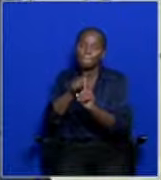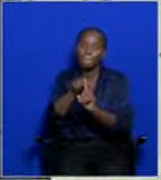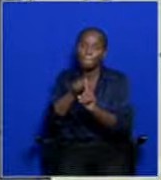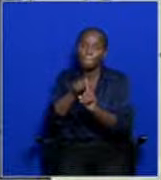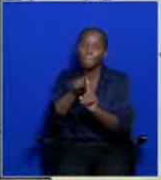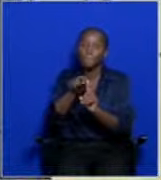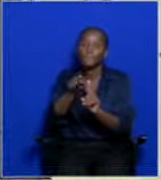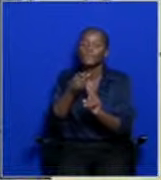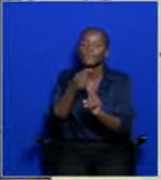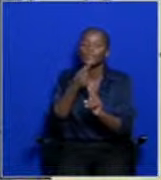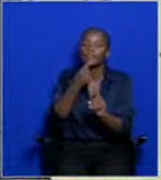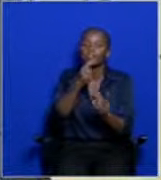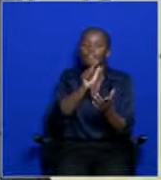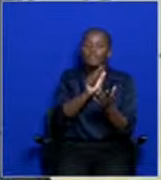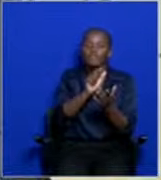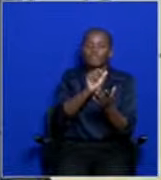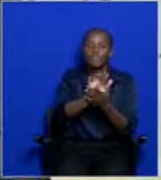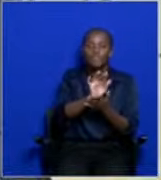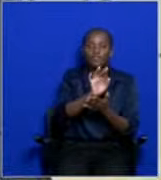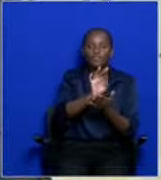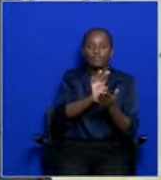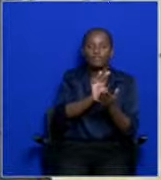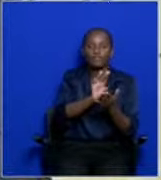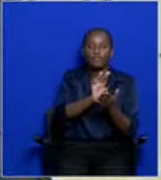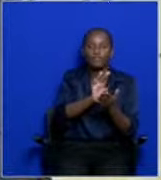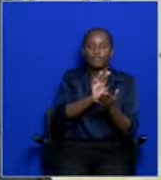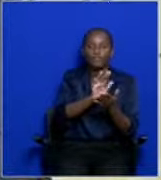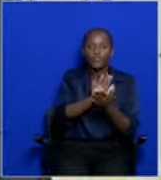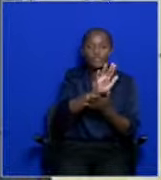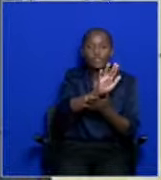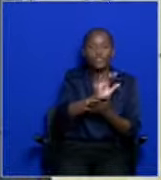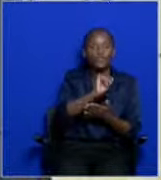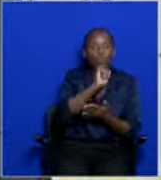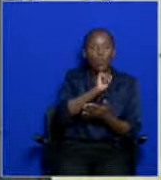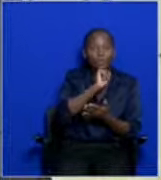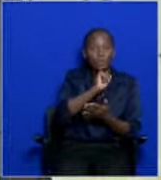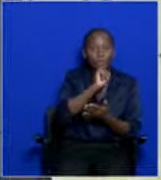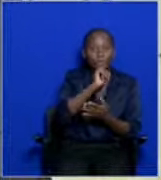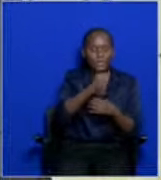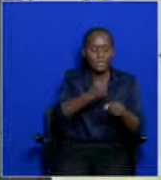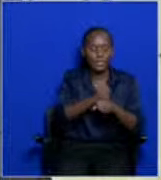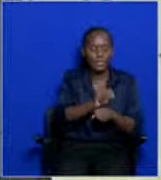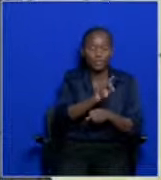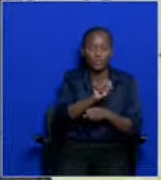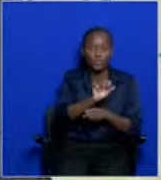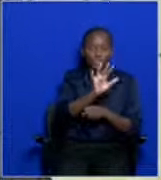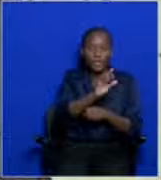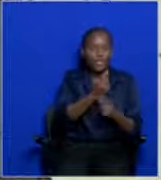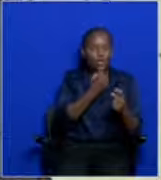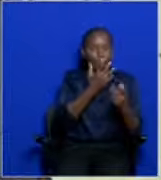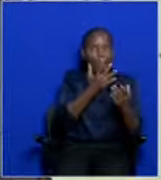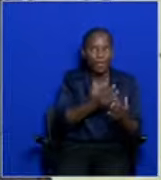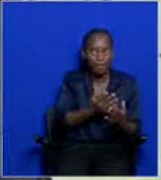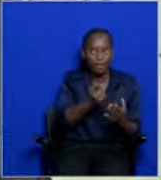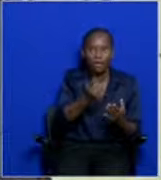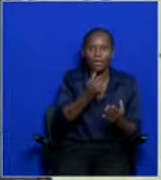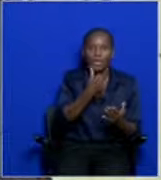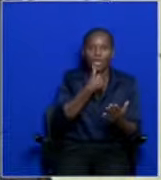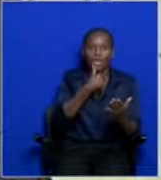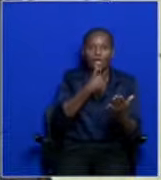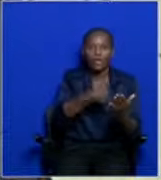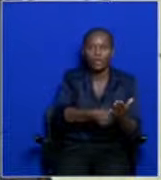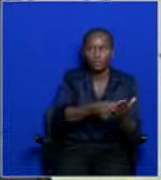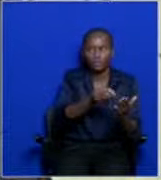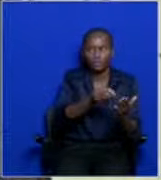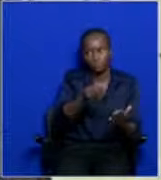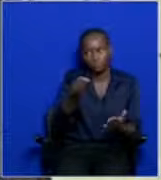to Ekurhuleni, the city of Ekurhuleni municipality, of his intention to institute action